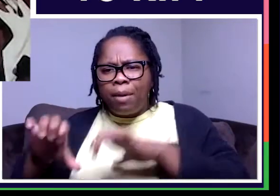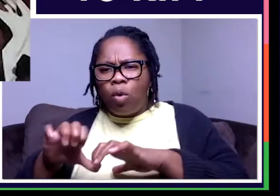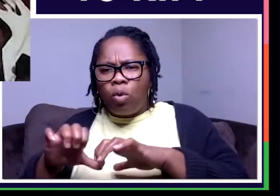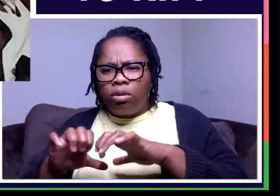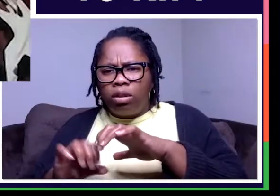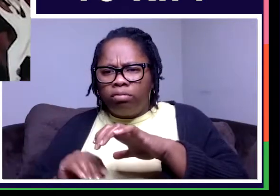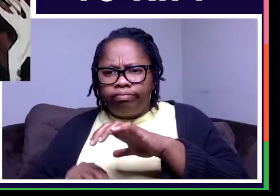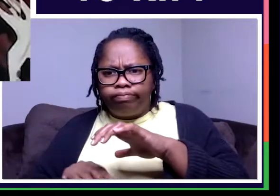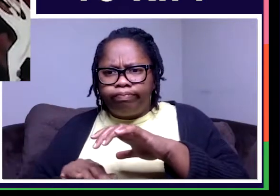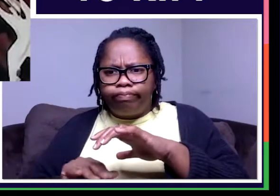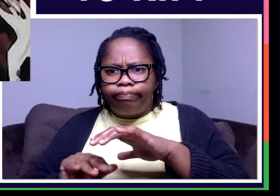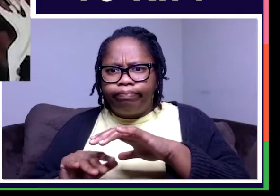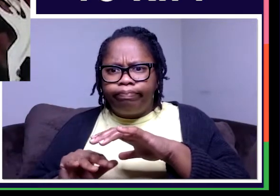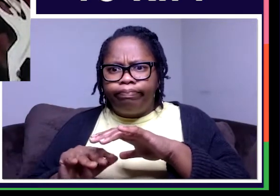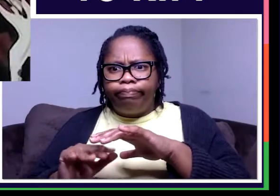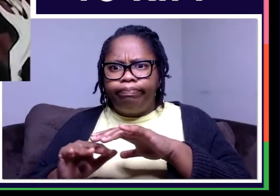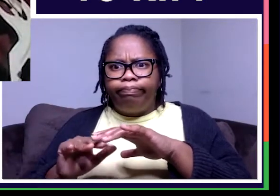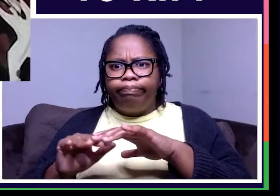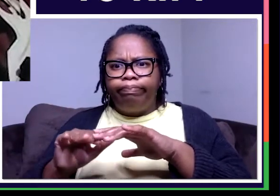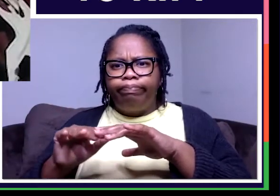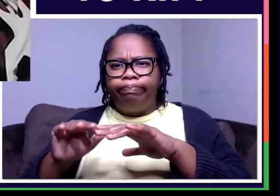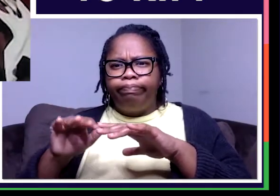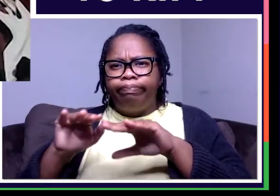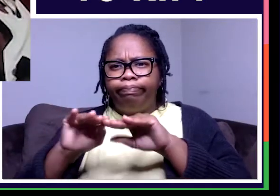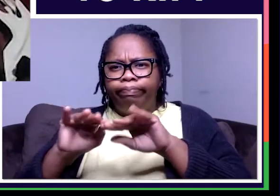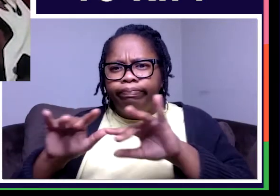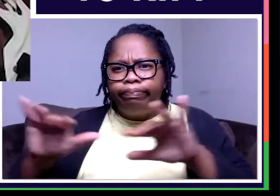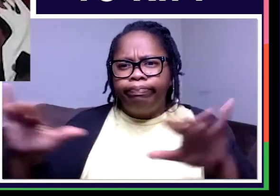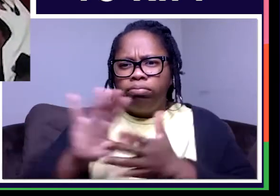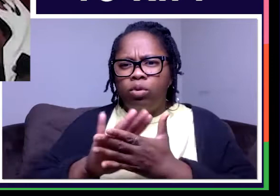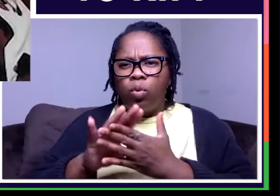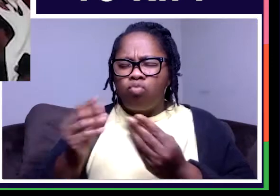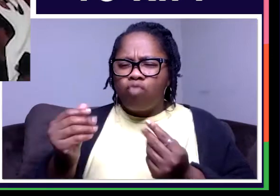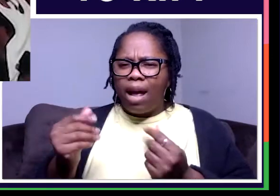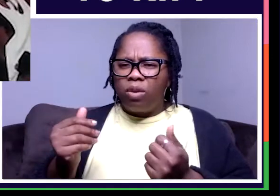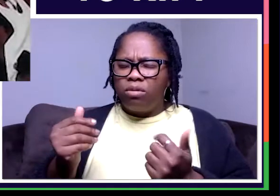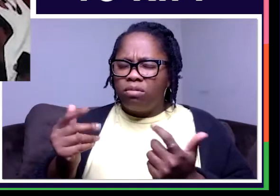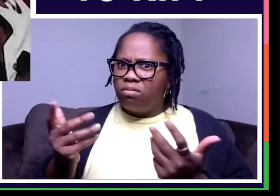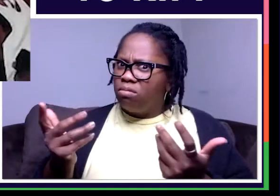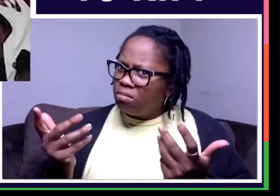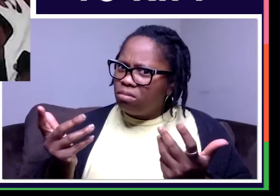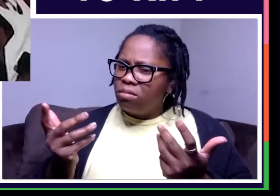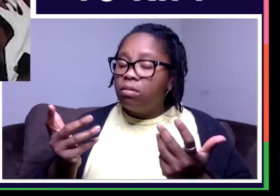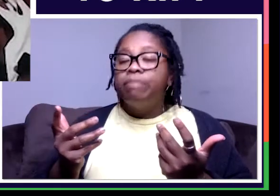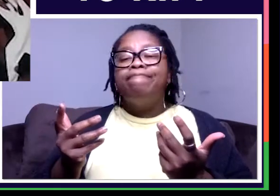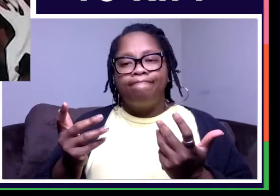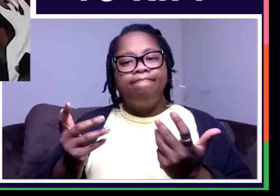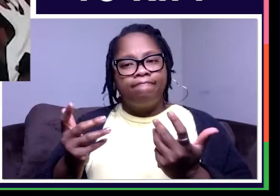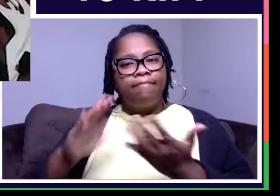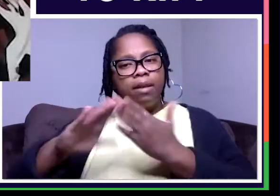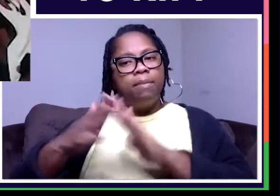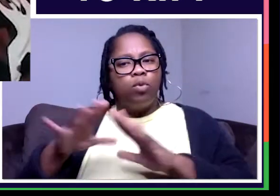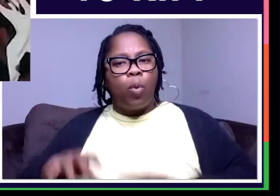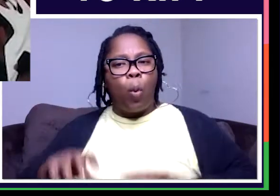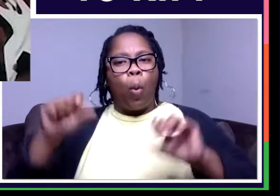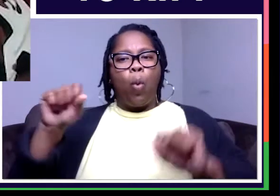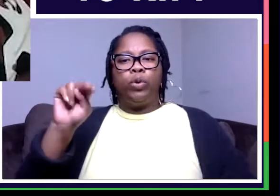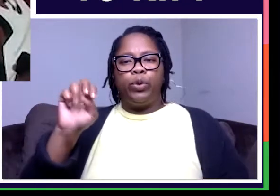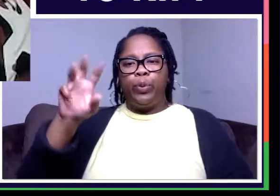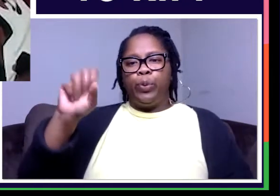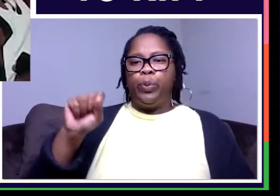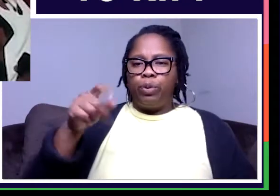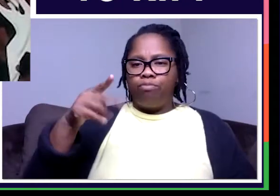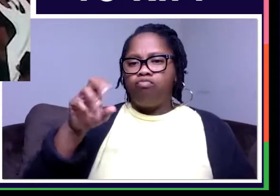chemicals seeping onto school grounds. The community held a news conference in front of the